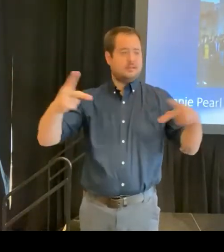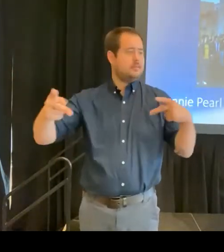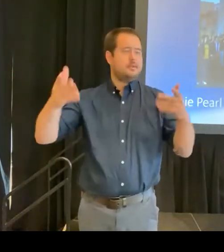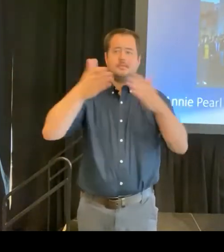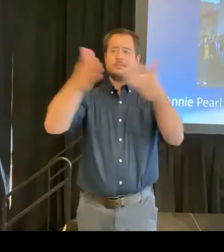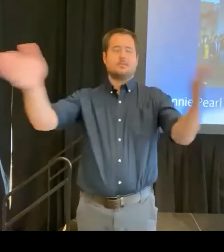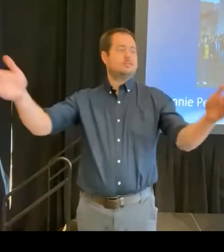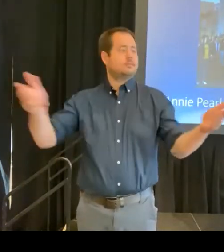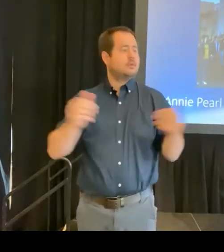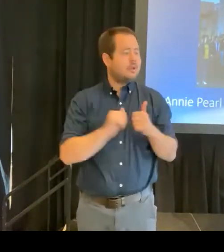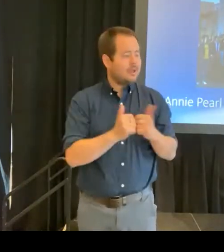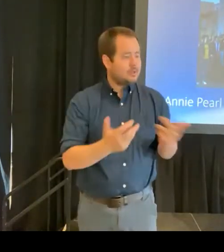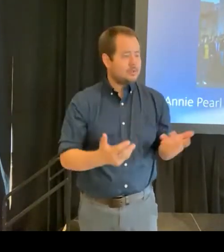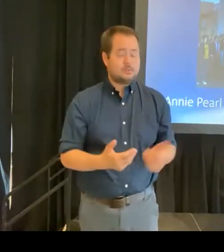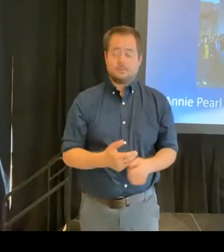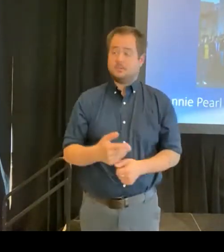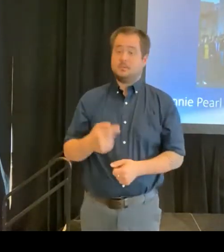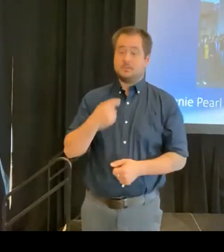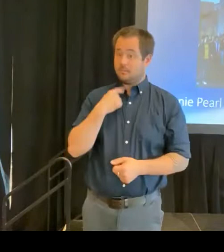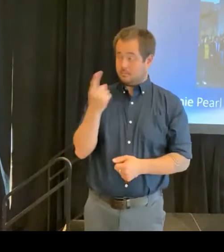I said to her,